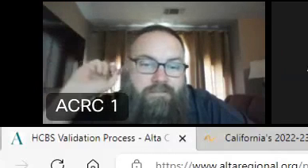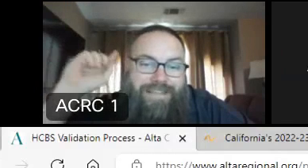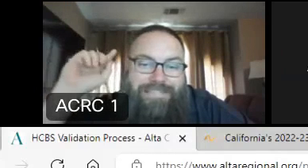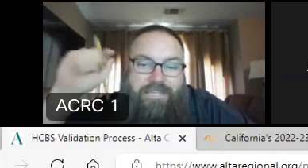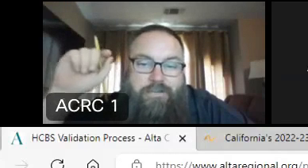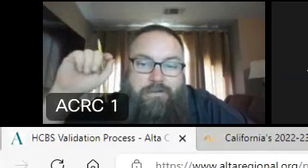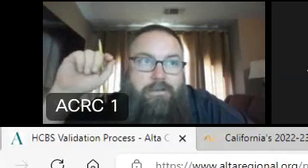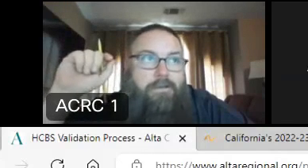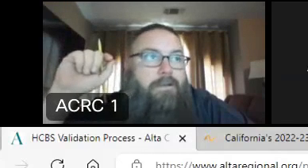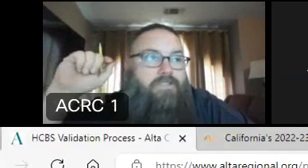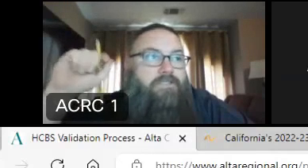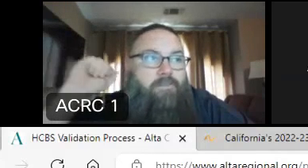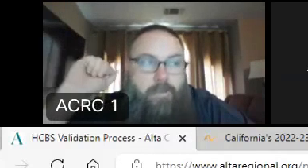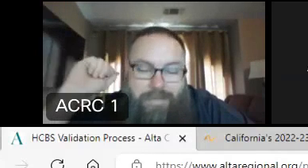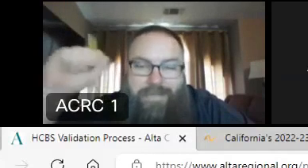into the